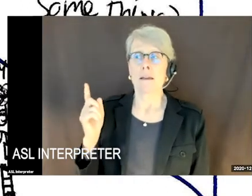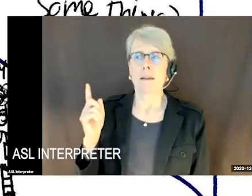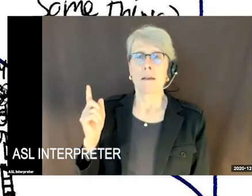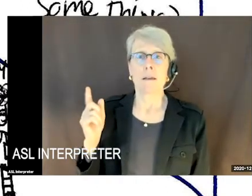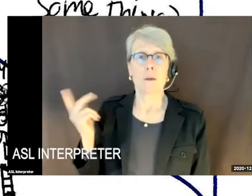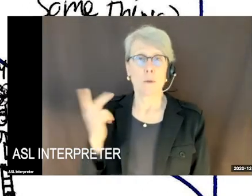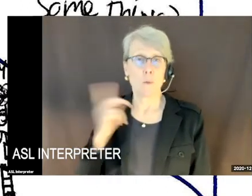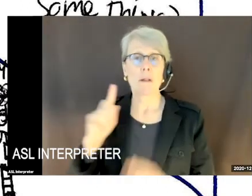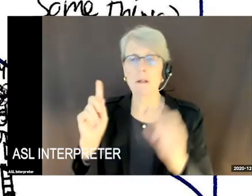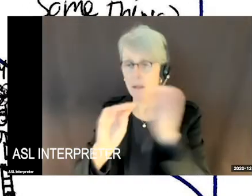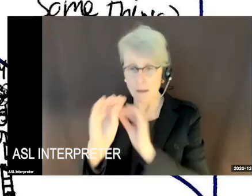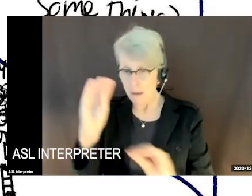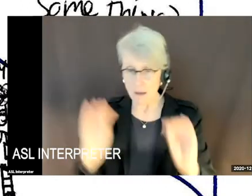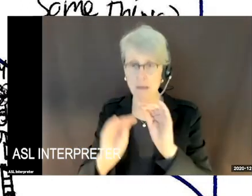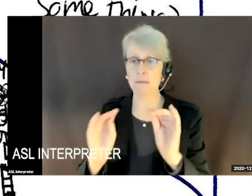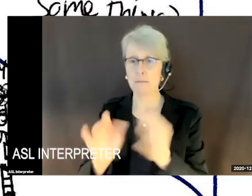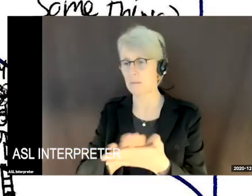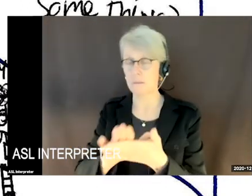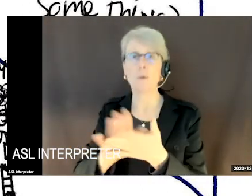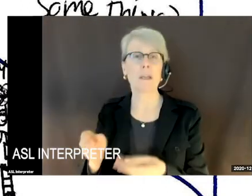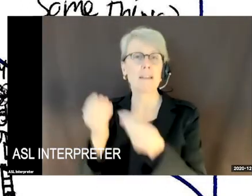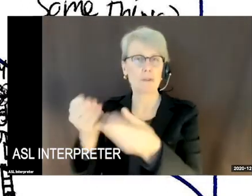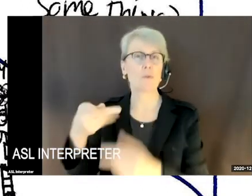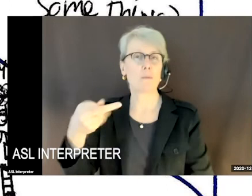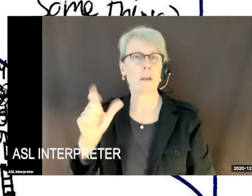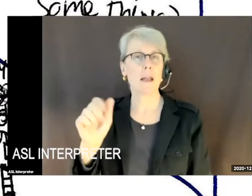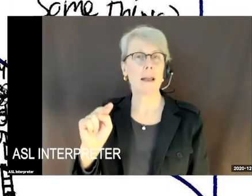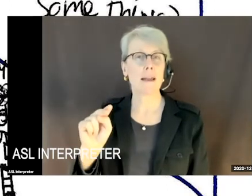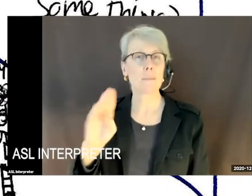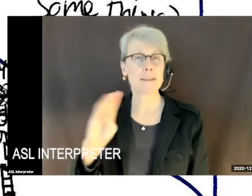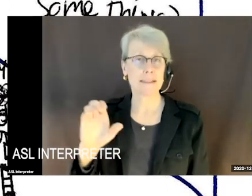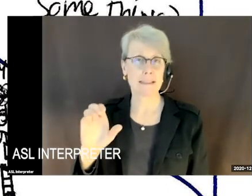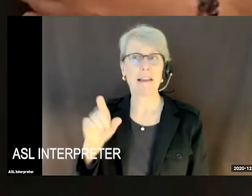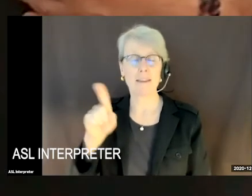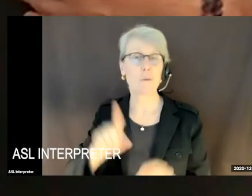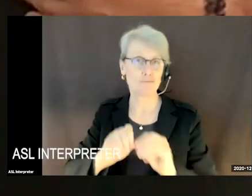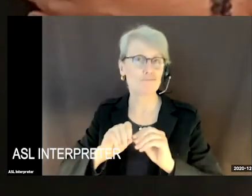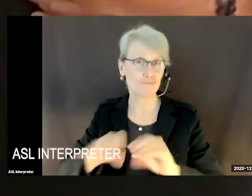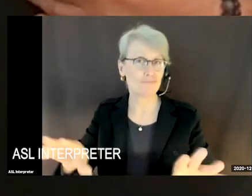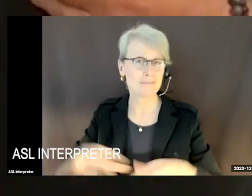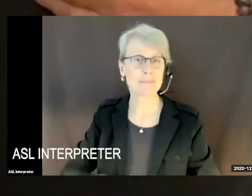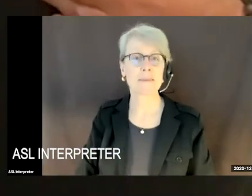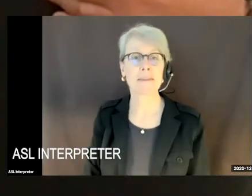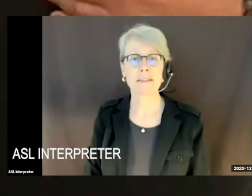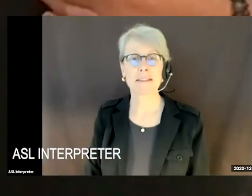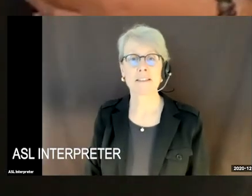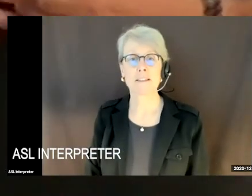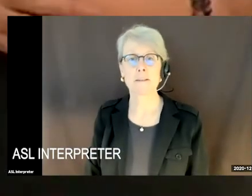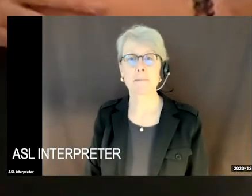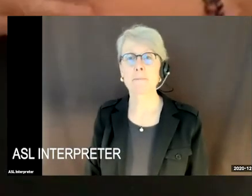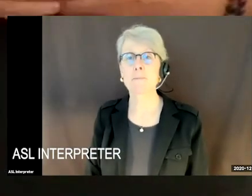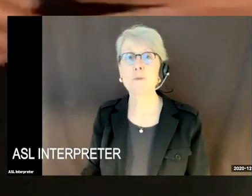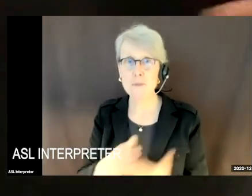a delight to work with her. I think we'll be cleaning these up and giving them the plan,